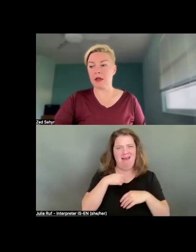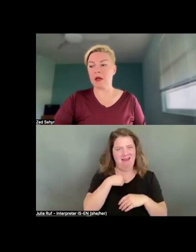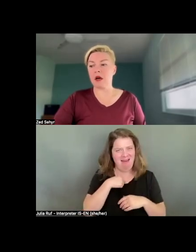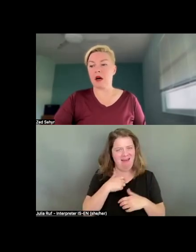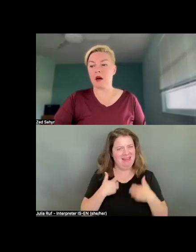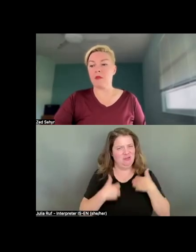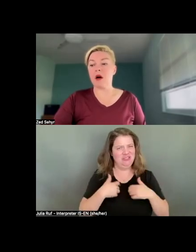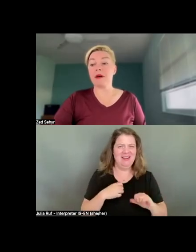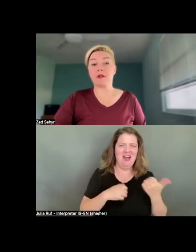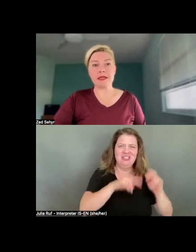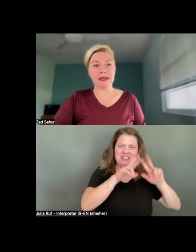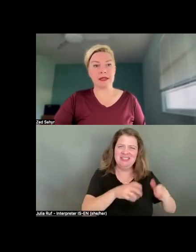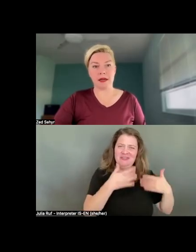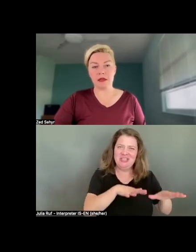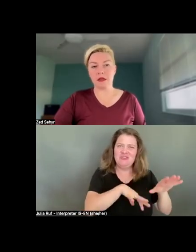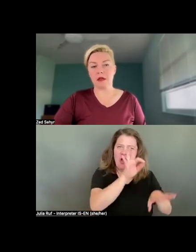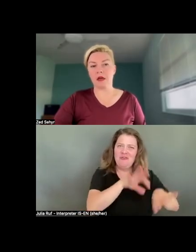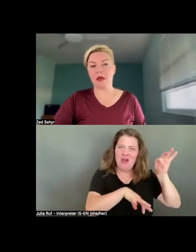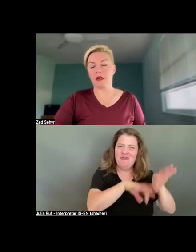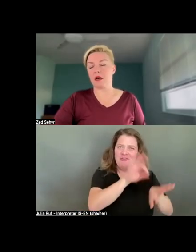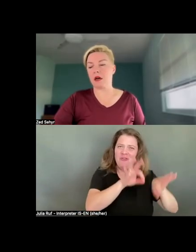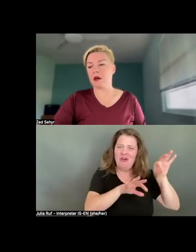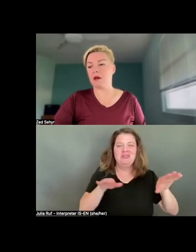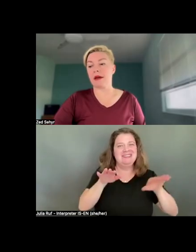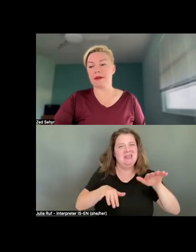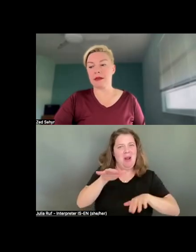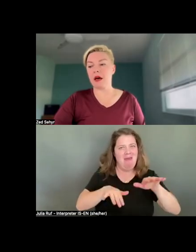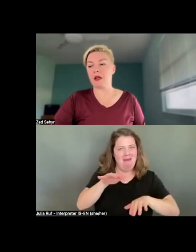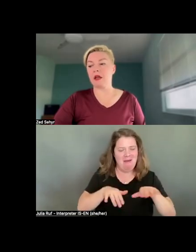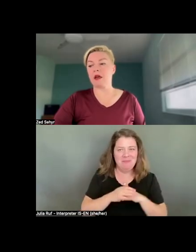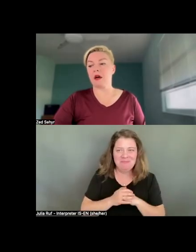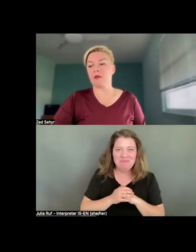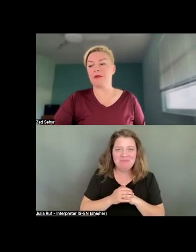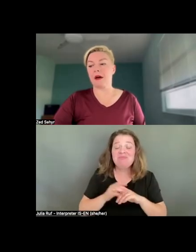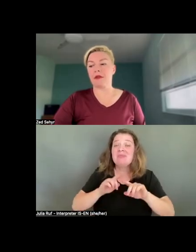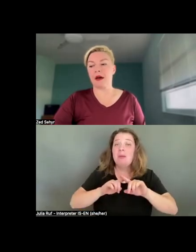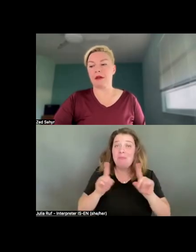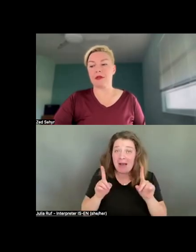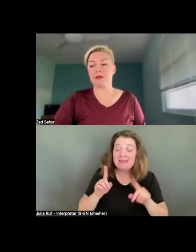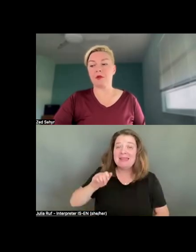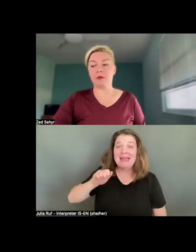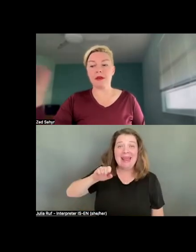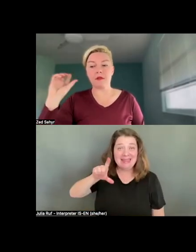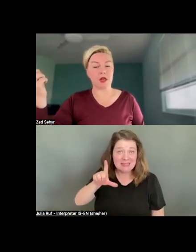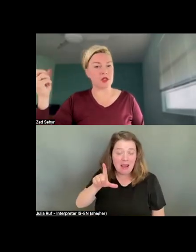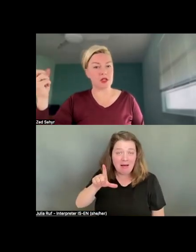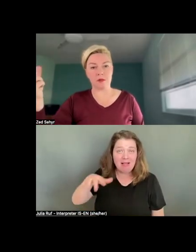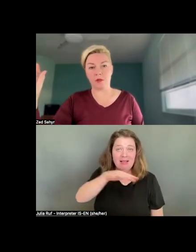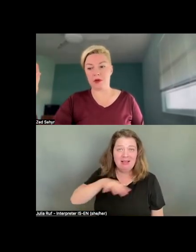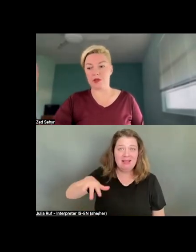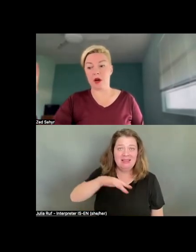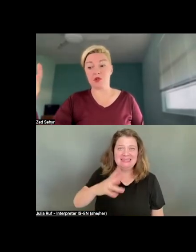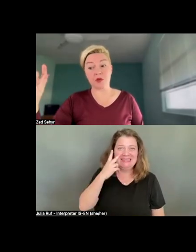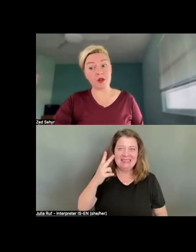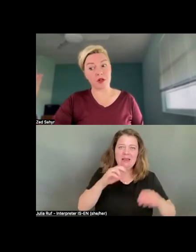already. But critically, in ASL, we found that this form-meaning relationship